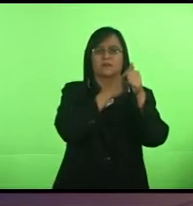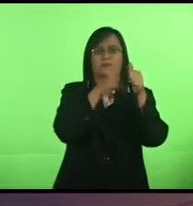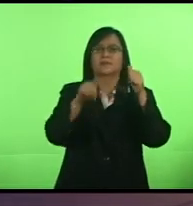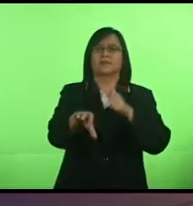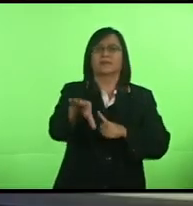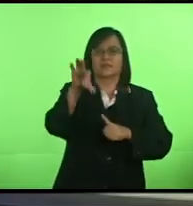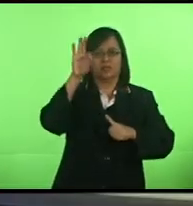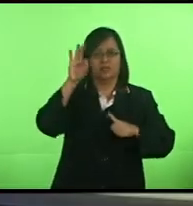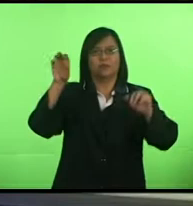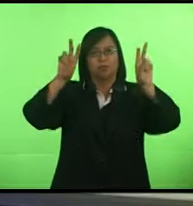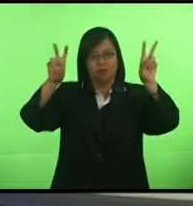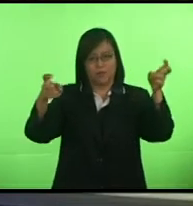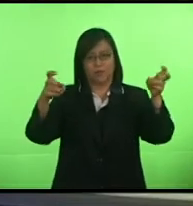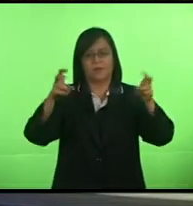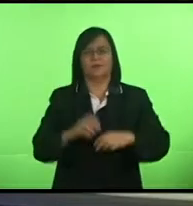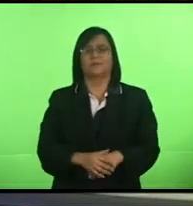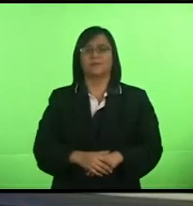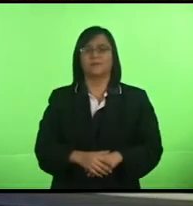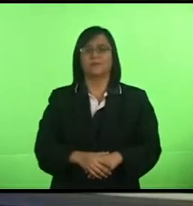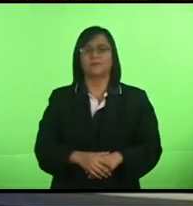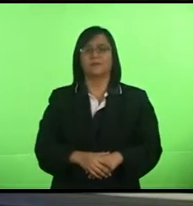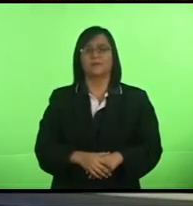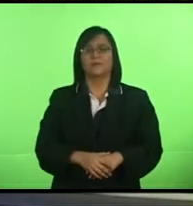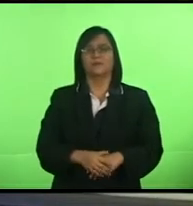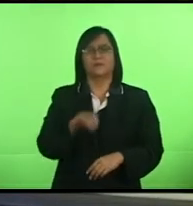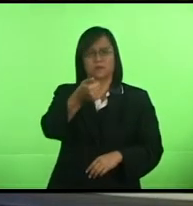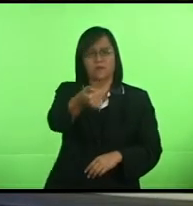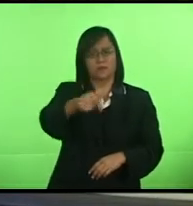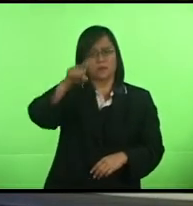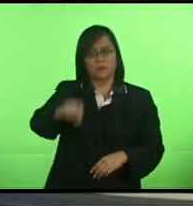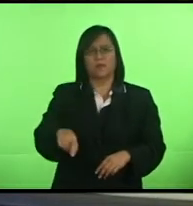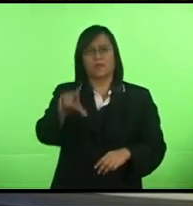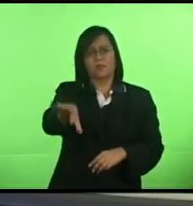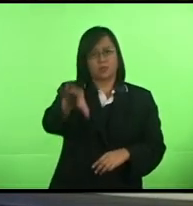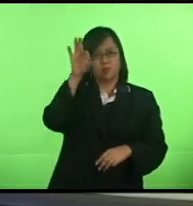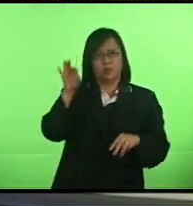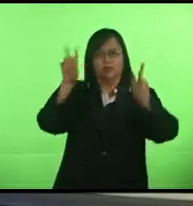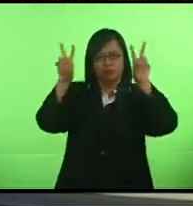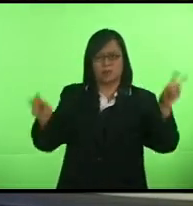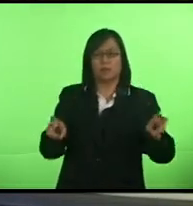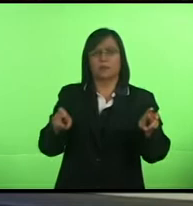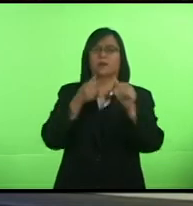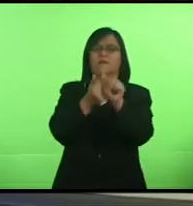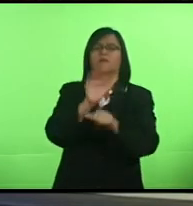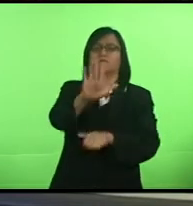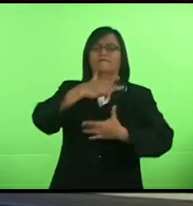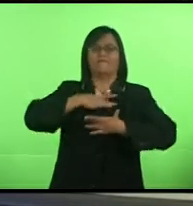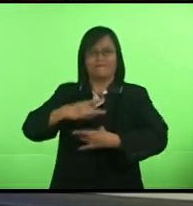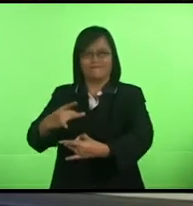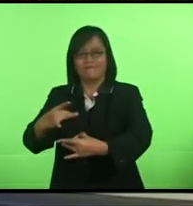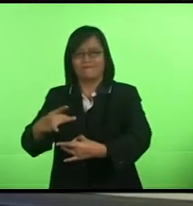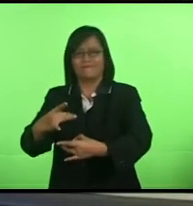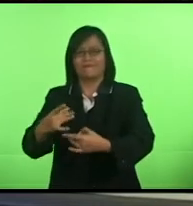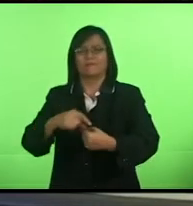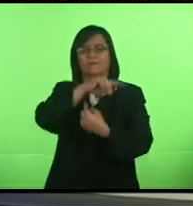a topic. Students, you have to choose a topic that interests you. After you have decided on